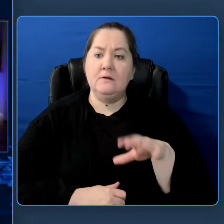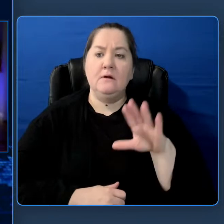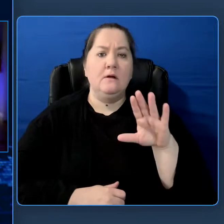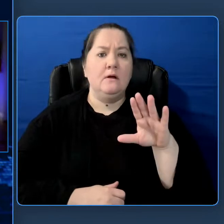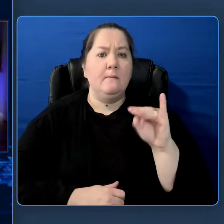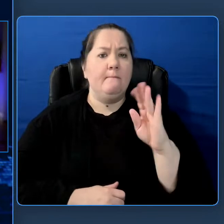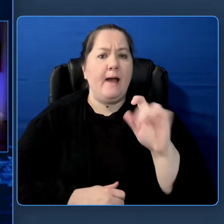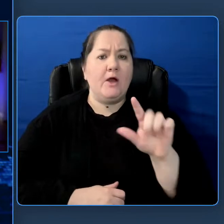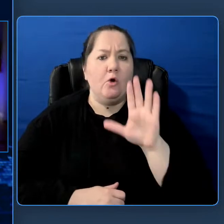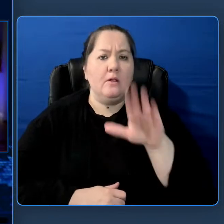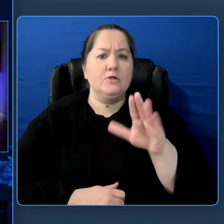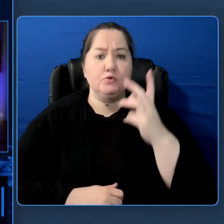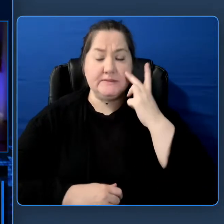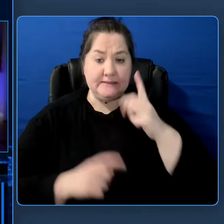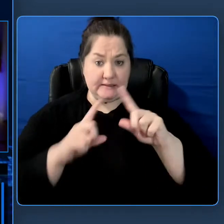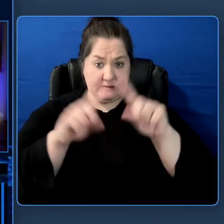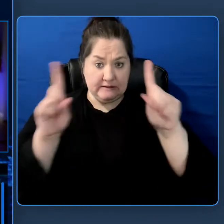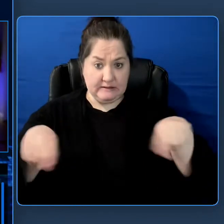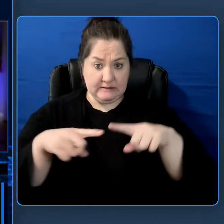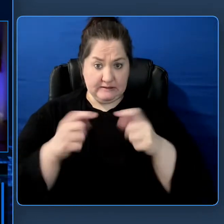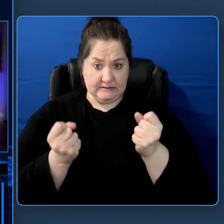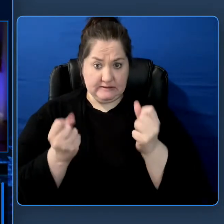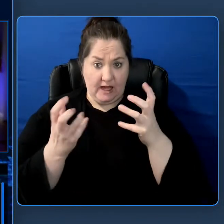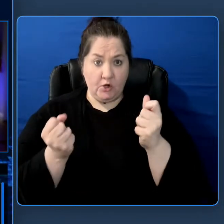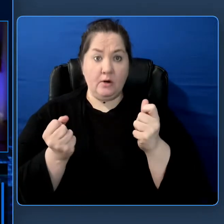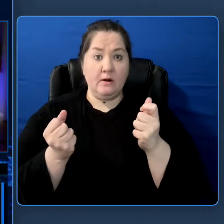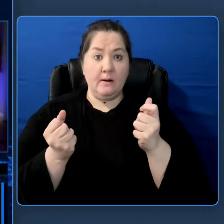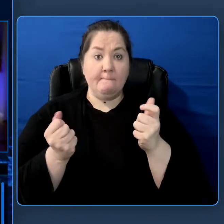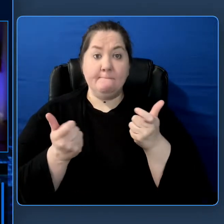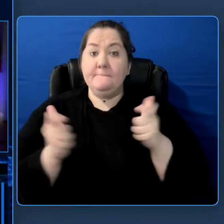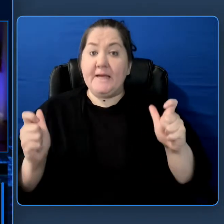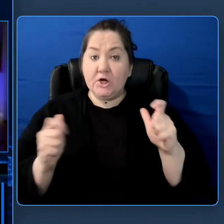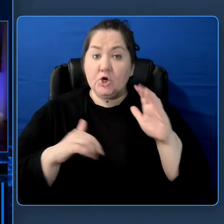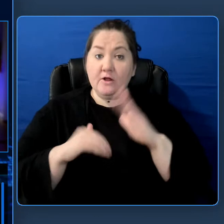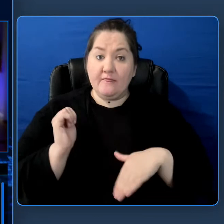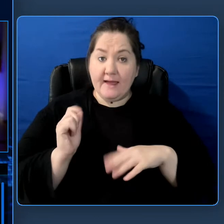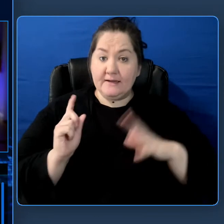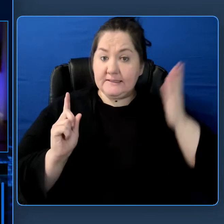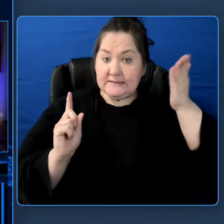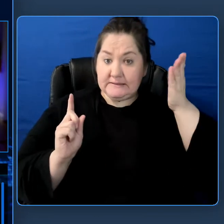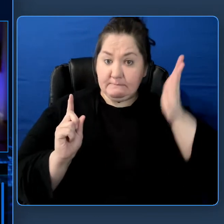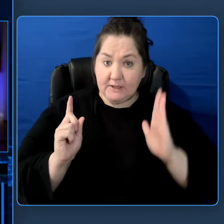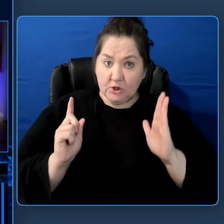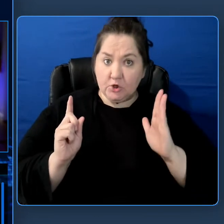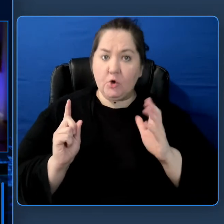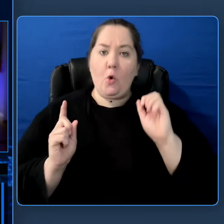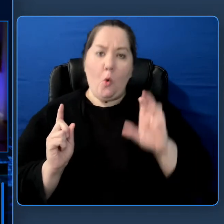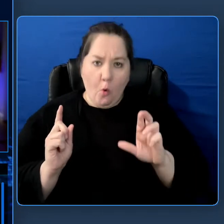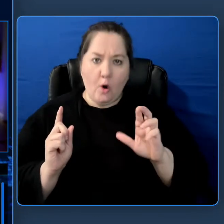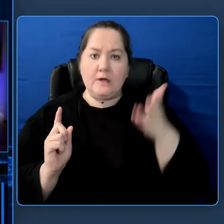do you prefer seeing the signer on the screen larger than the speaker or the speaker larger